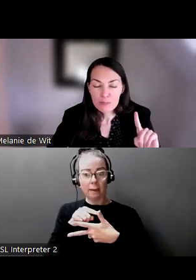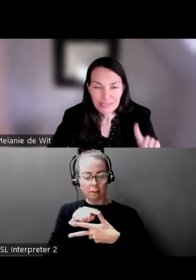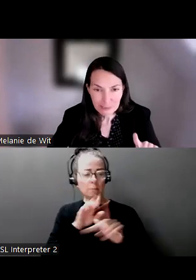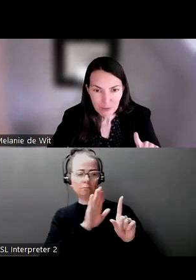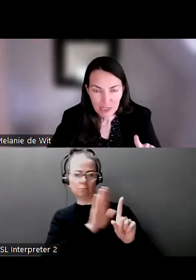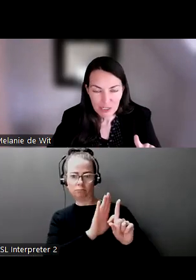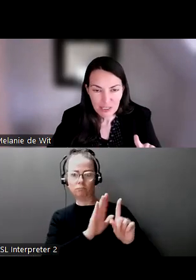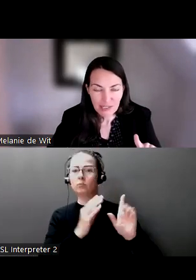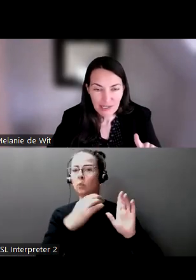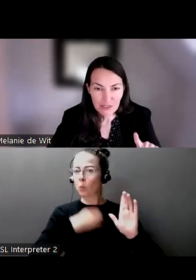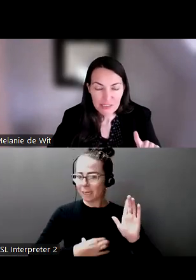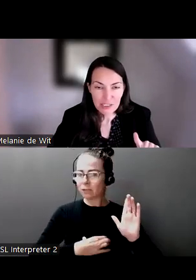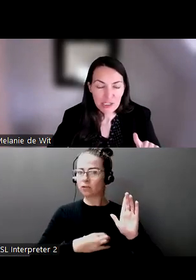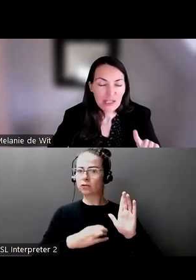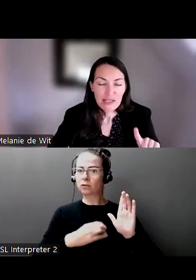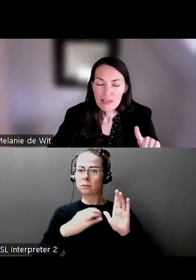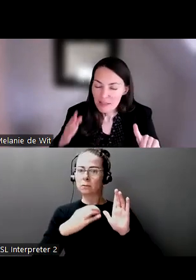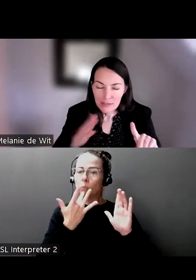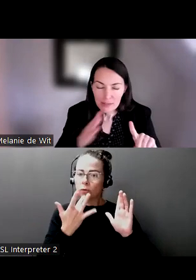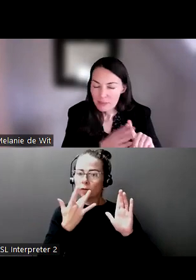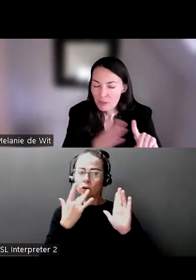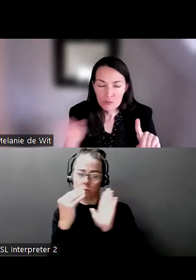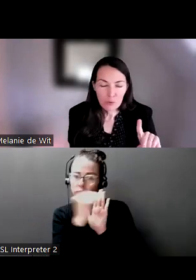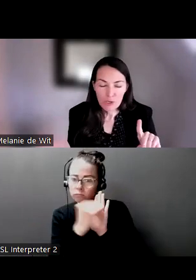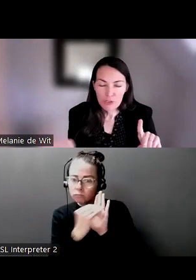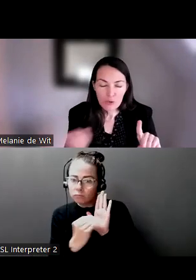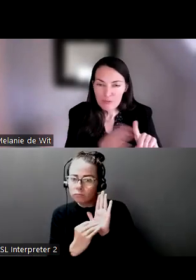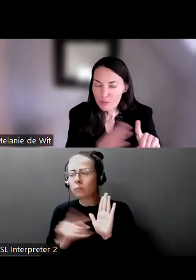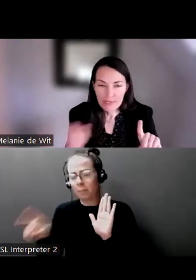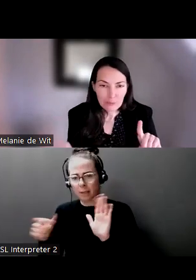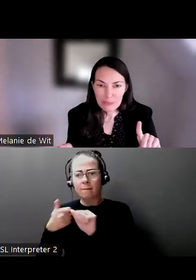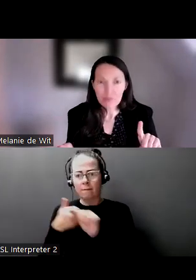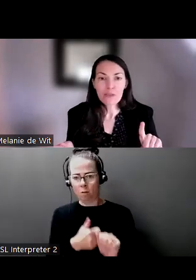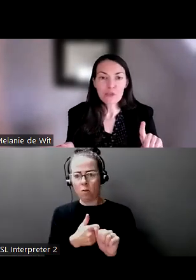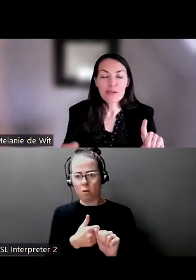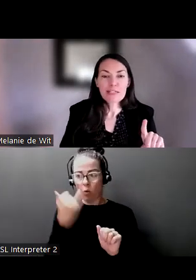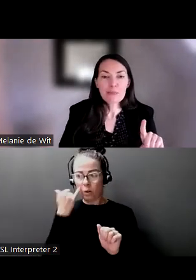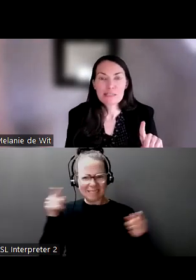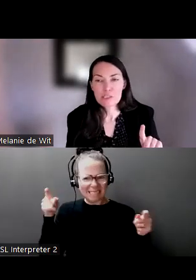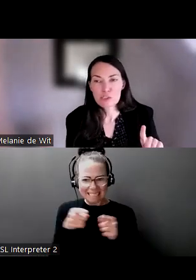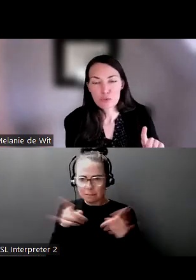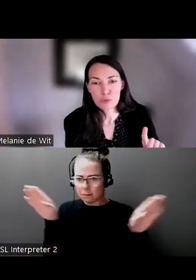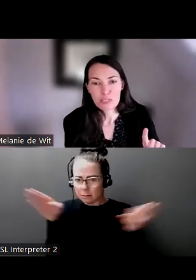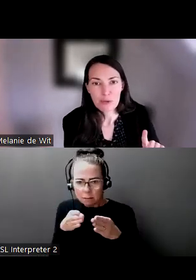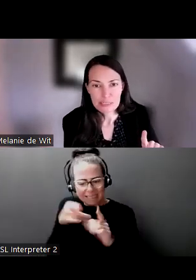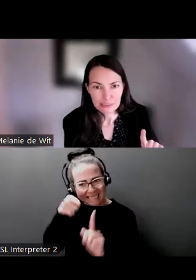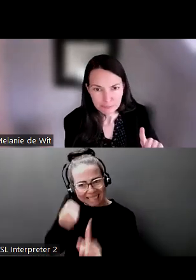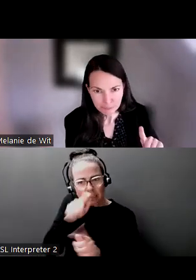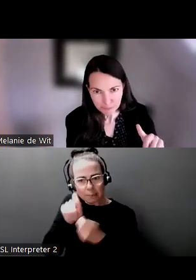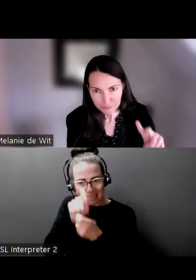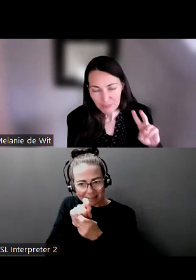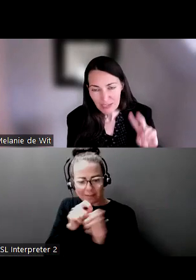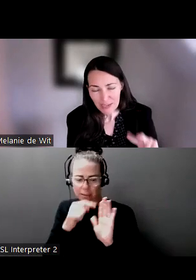the more applicable they are to the care decision, then, you know, the more you're going from A to B rather quickly because it's truly